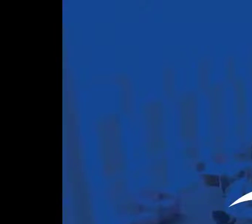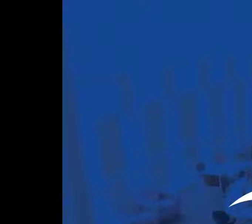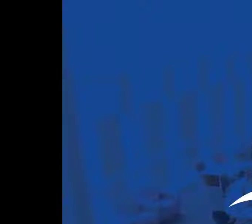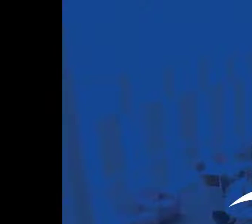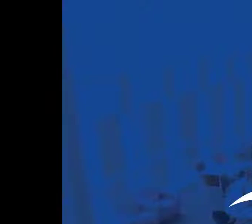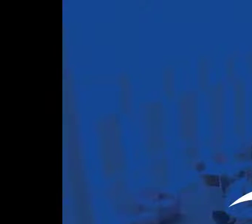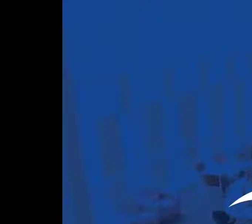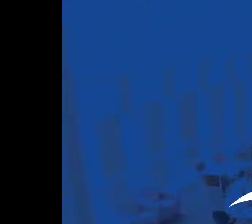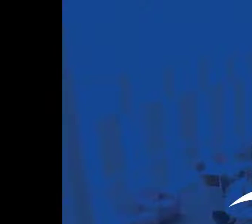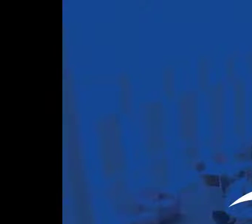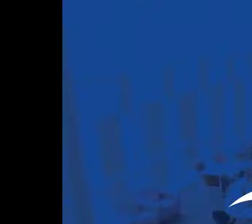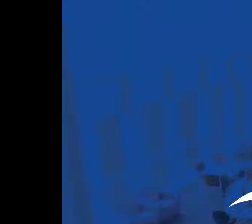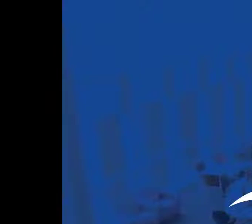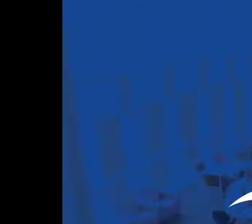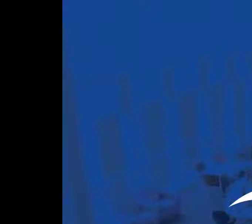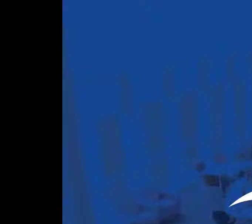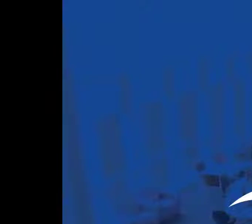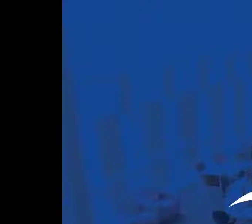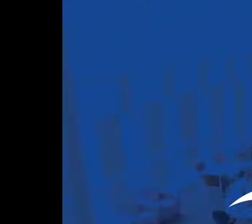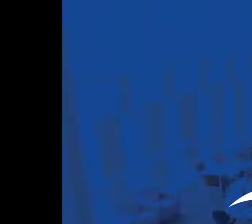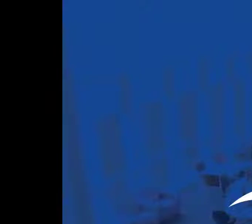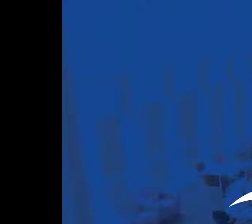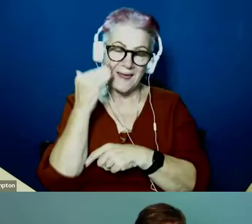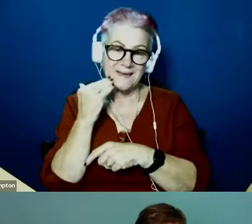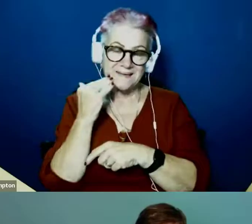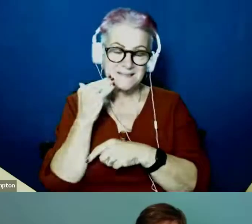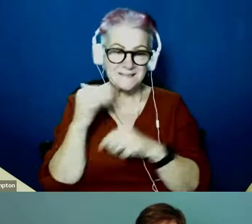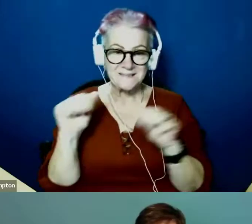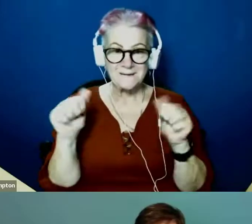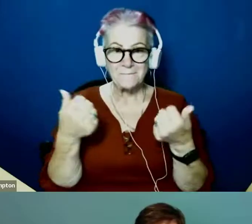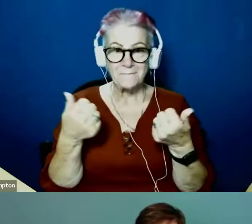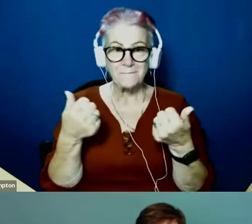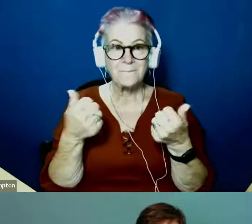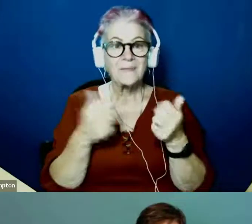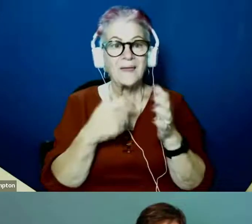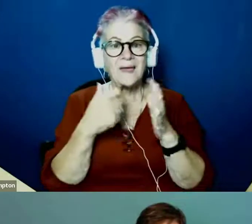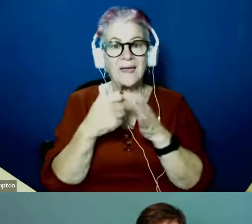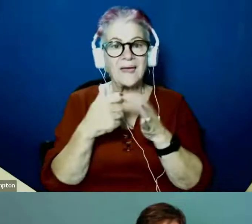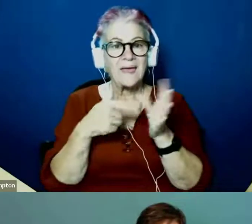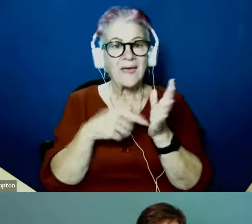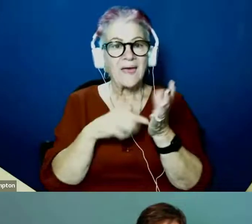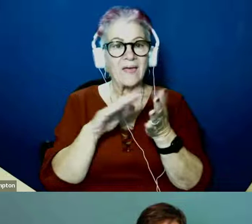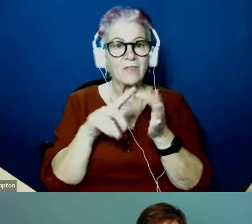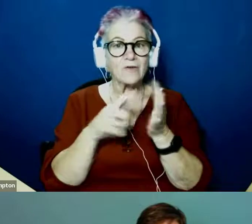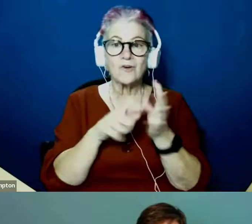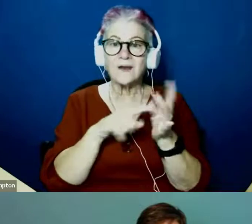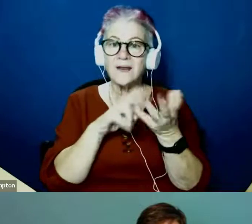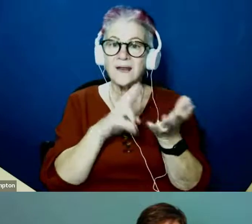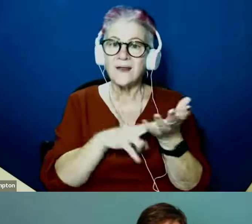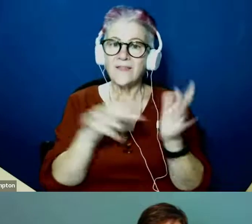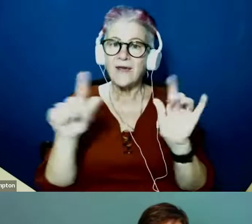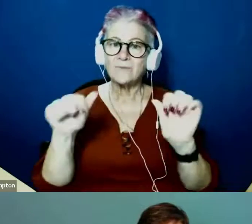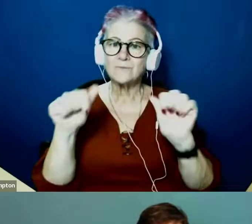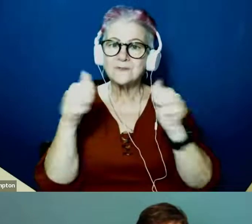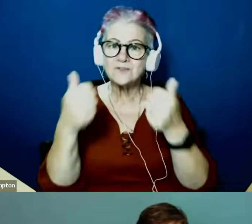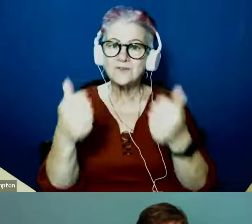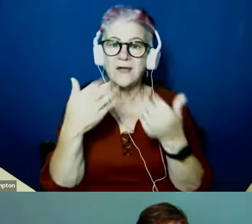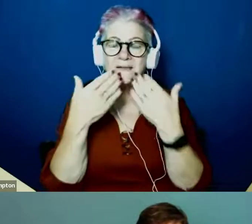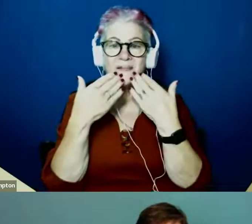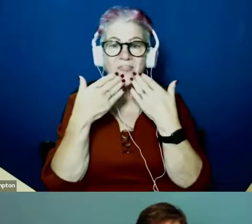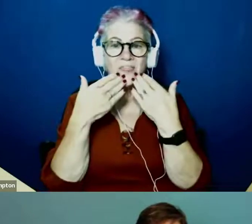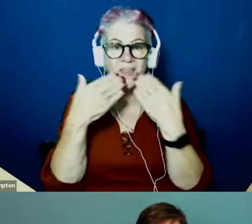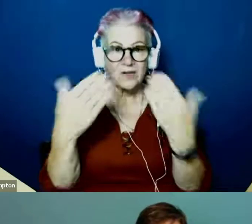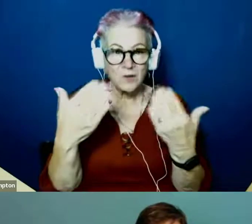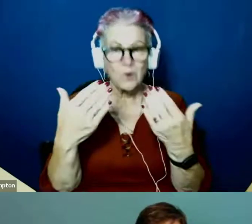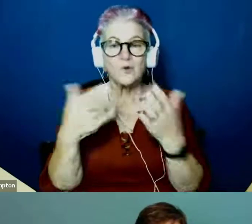No problems. Thank you so much, ladies. Oh, Kathryn, that was fantastic. So thank you to Kathryn and Kat